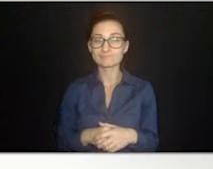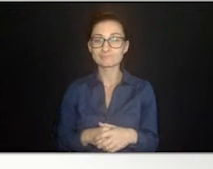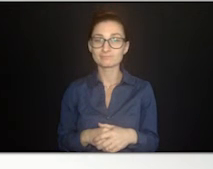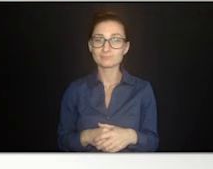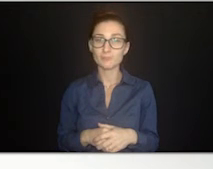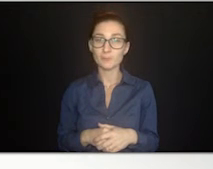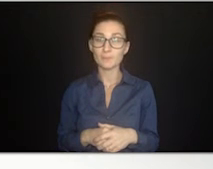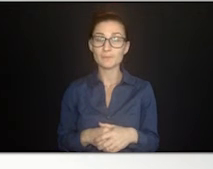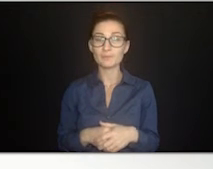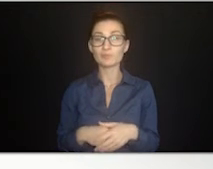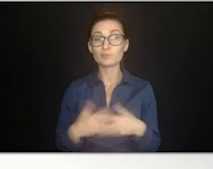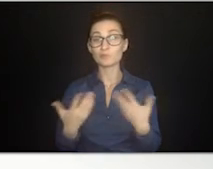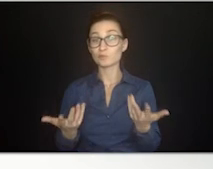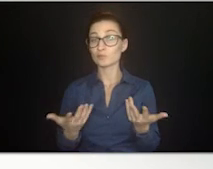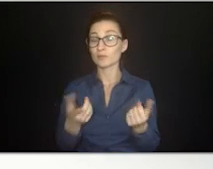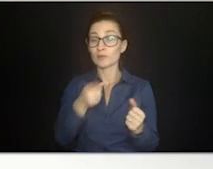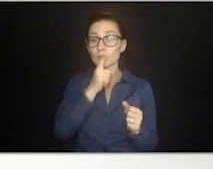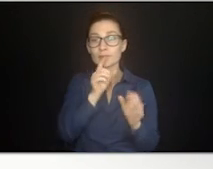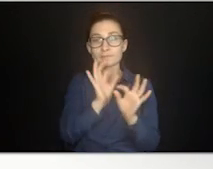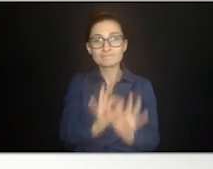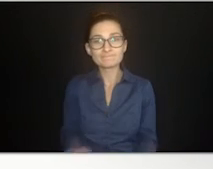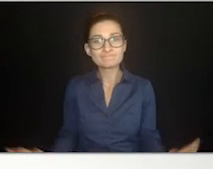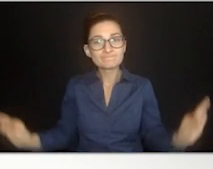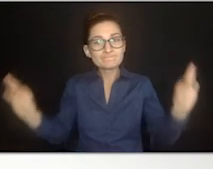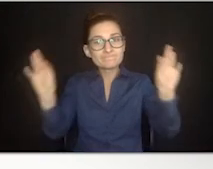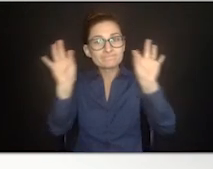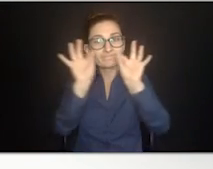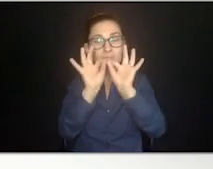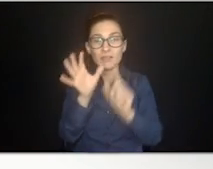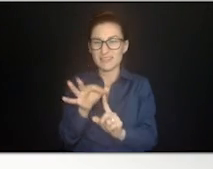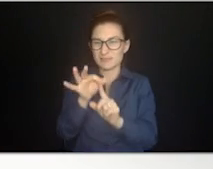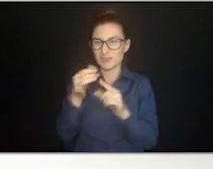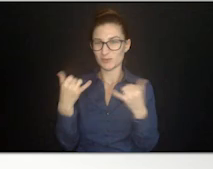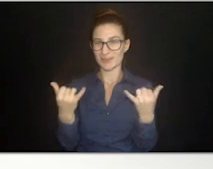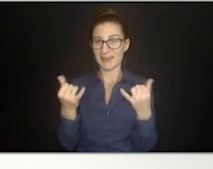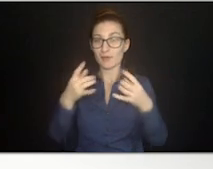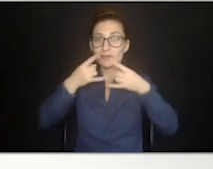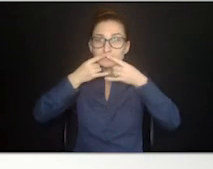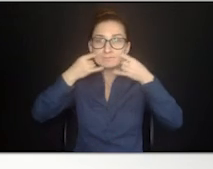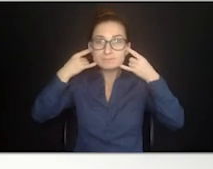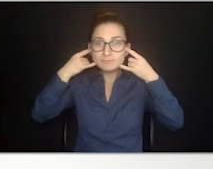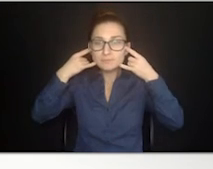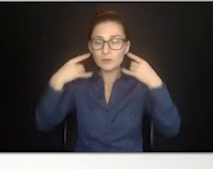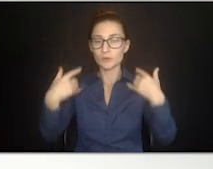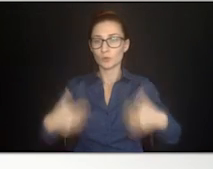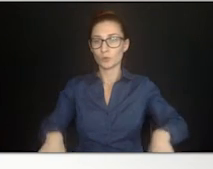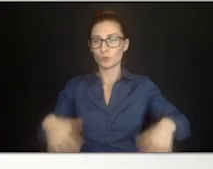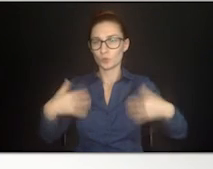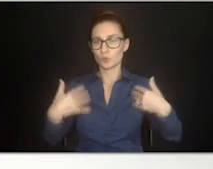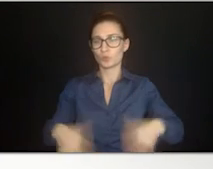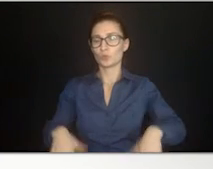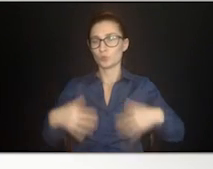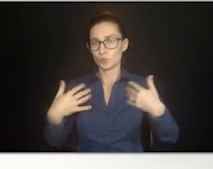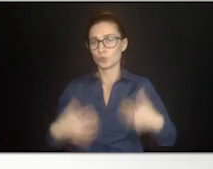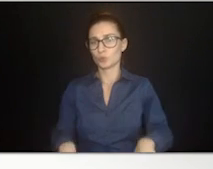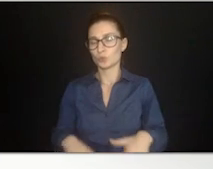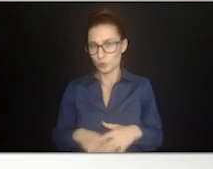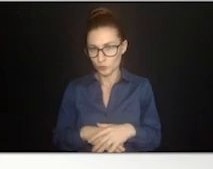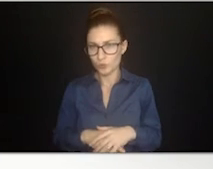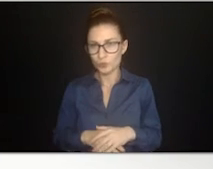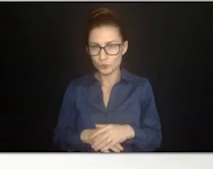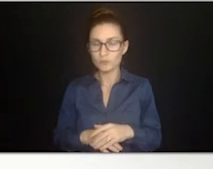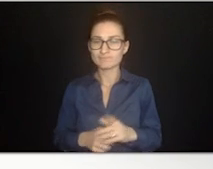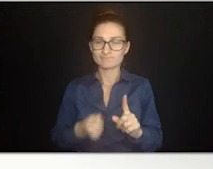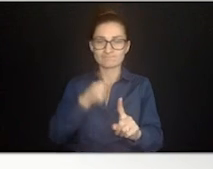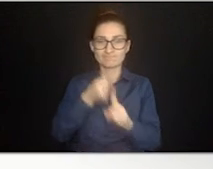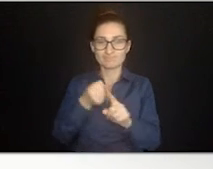And I think that's kind of a really important piece now, especially with face mask on, of how much that has really played into our role in our